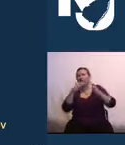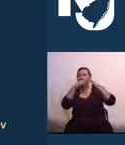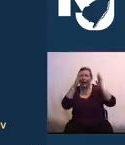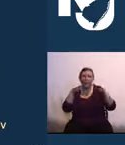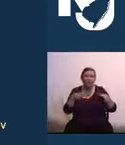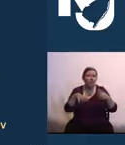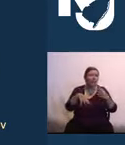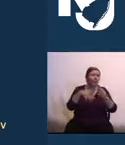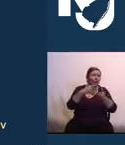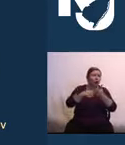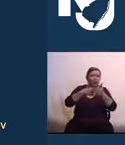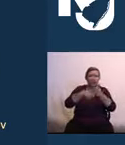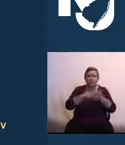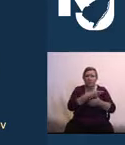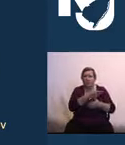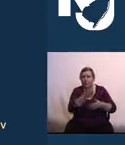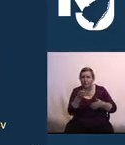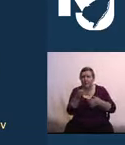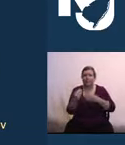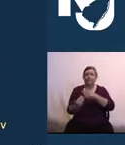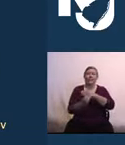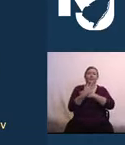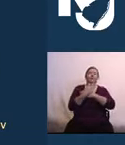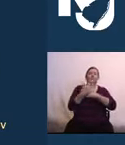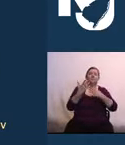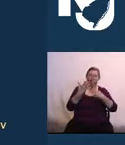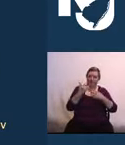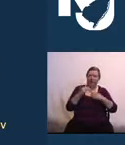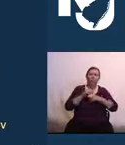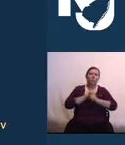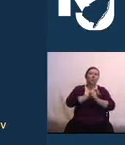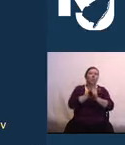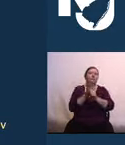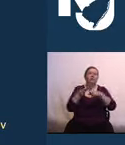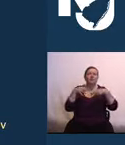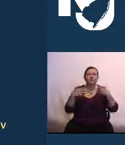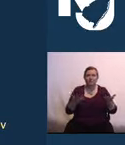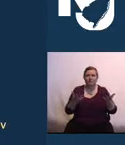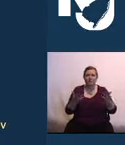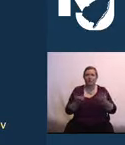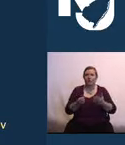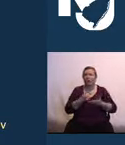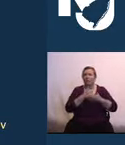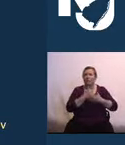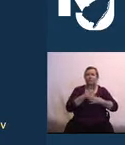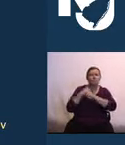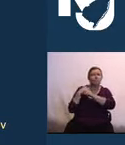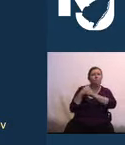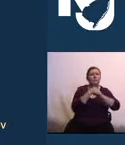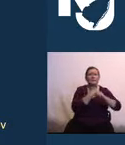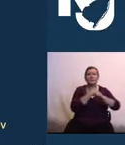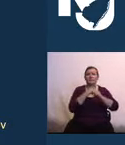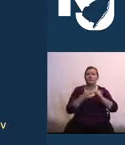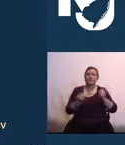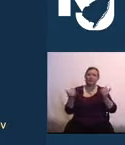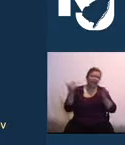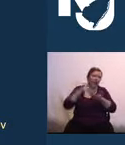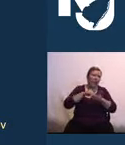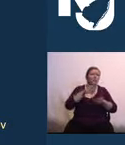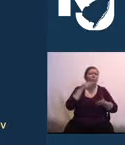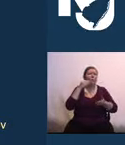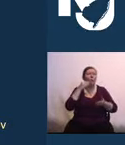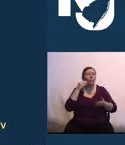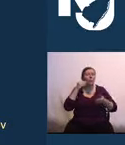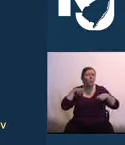negatively impacted by the pandemic. This can help protect thousands of homeowners from foreclosures and neighborhoods from